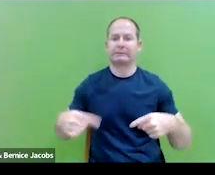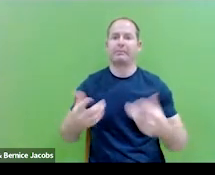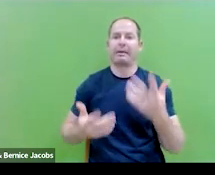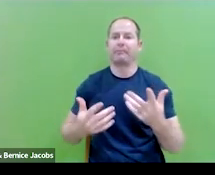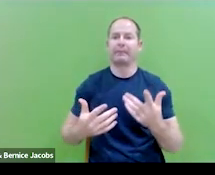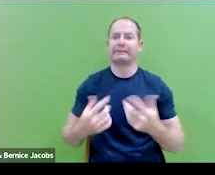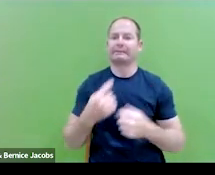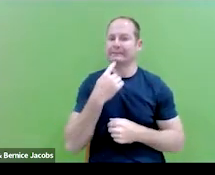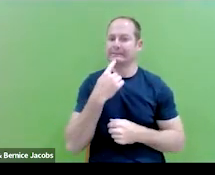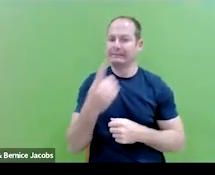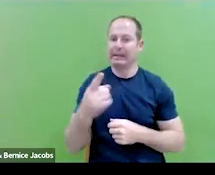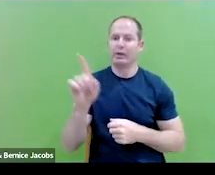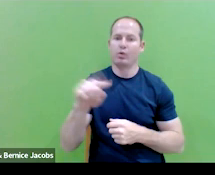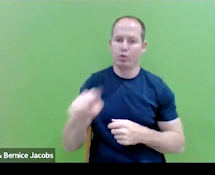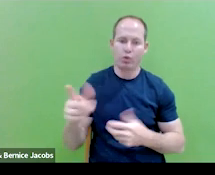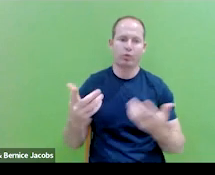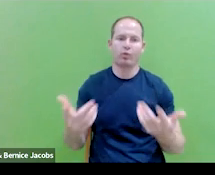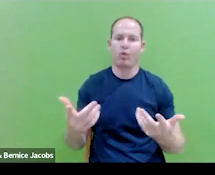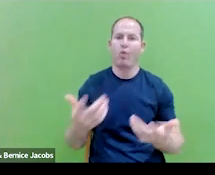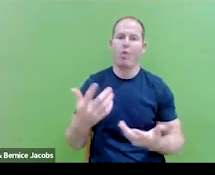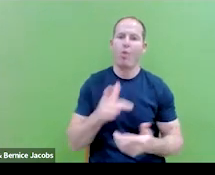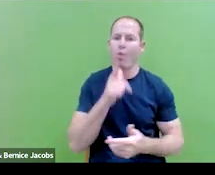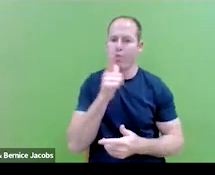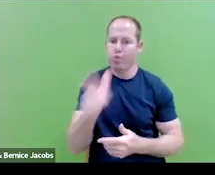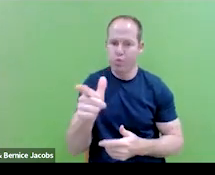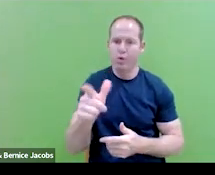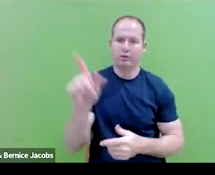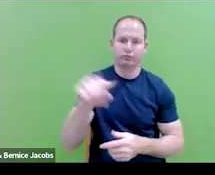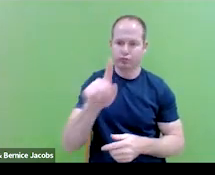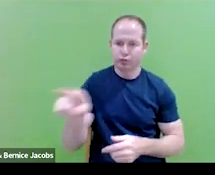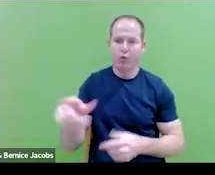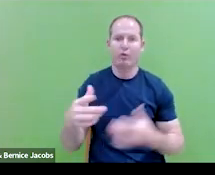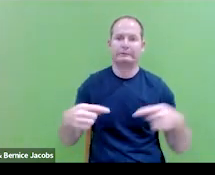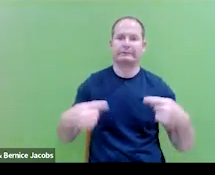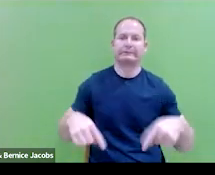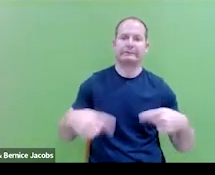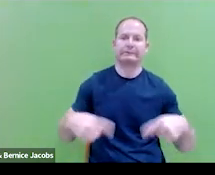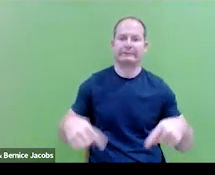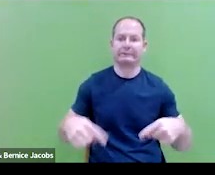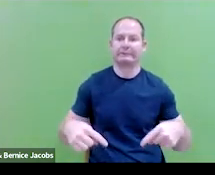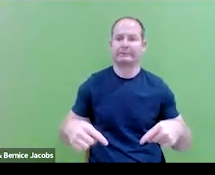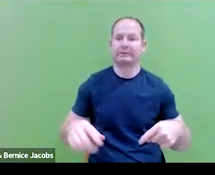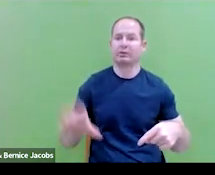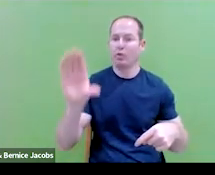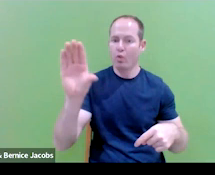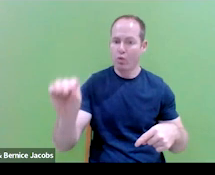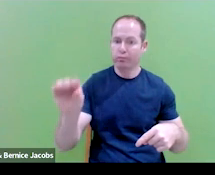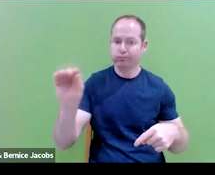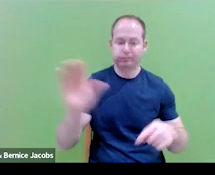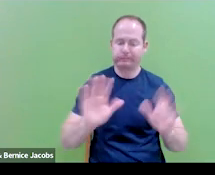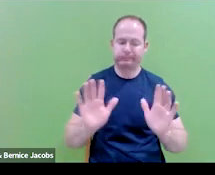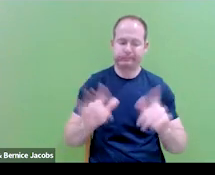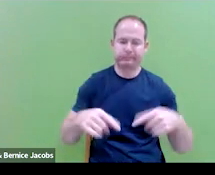thing. They're afraid to make statements, or they're afraid to ask questions. We fear the things we don't know. So if you're